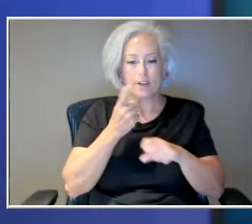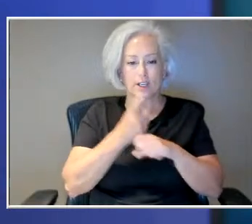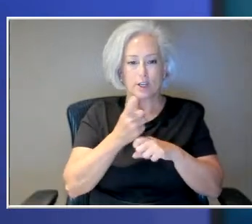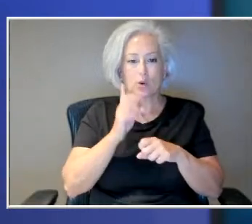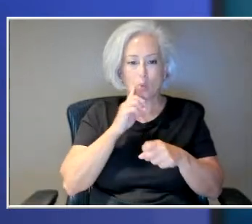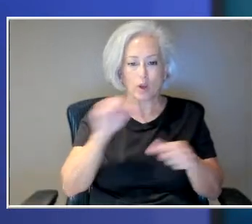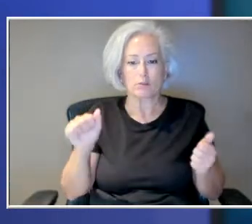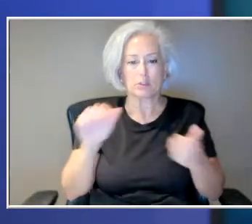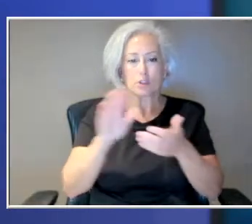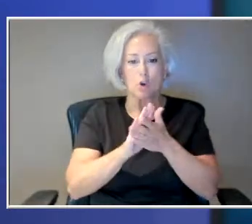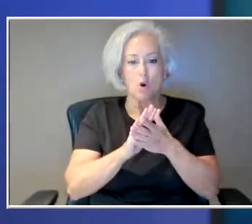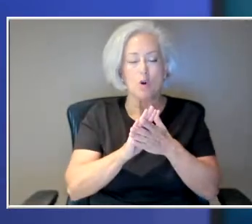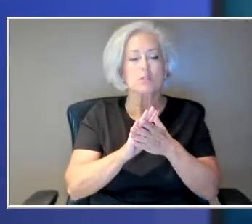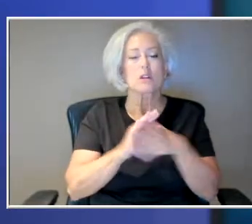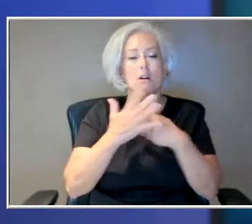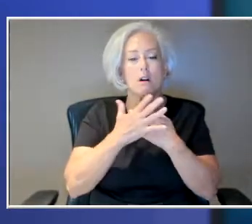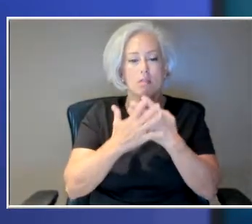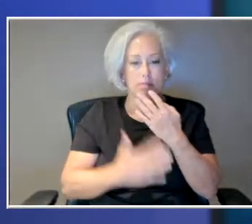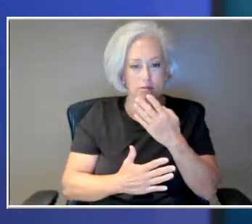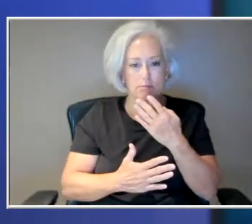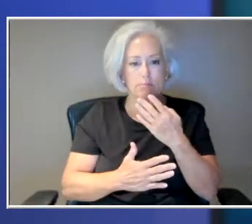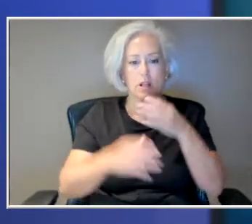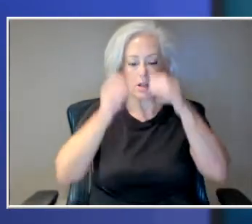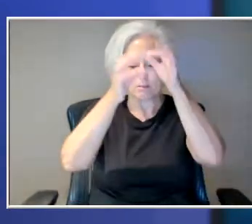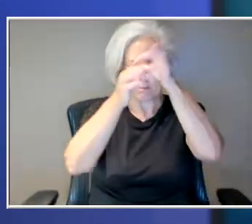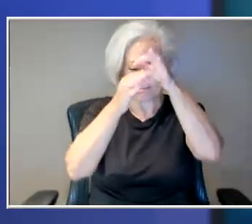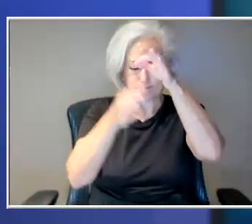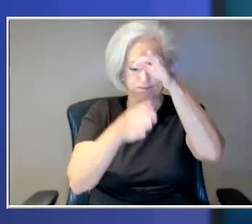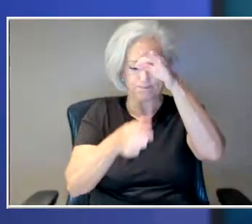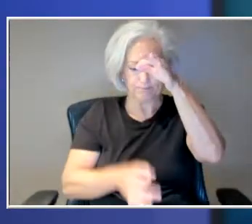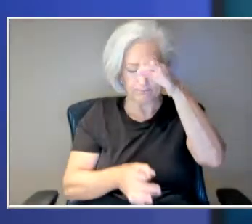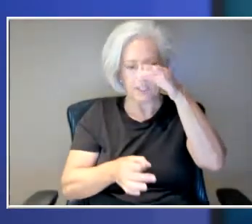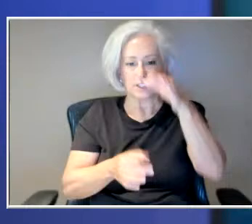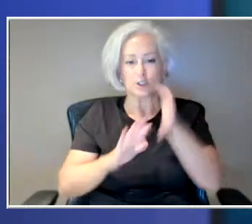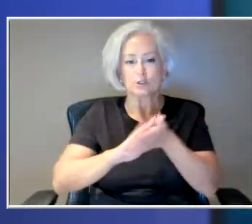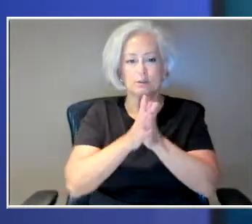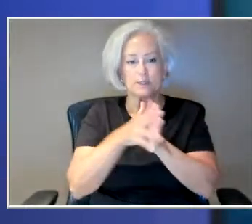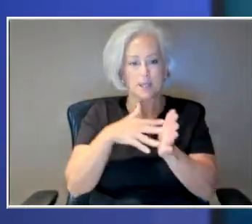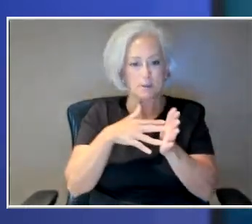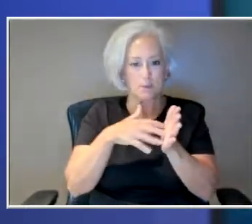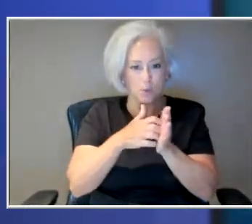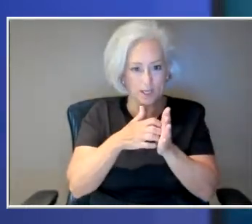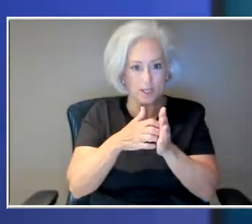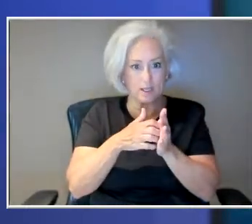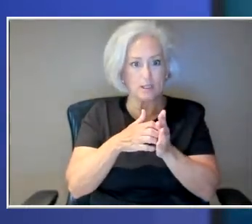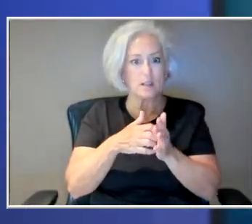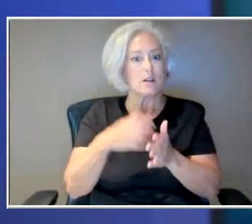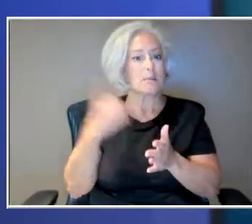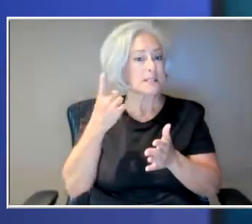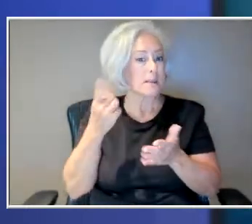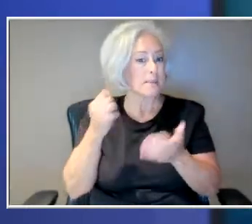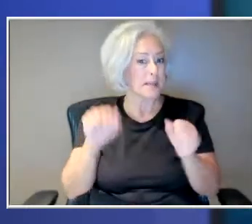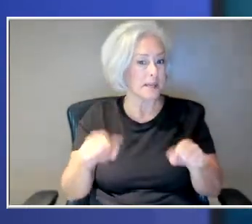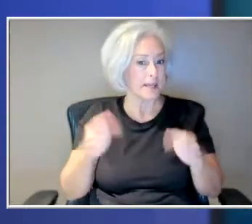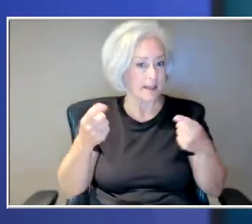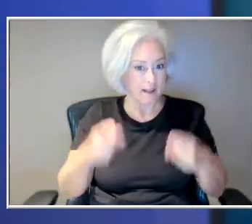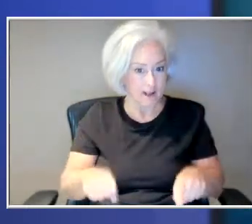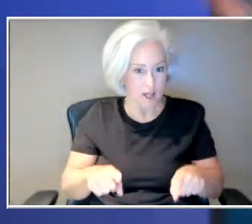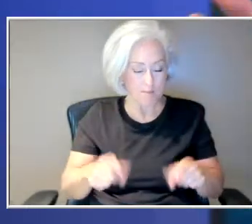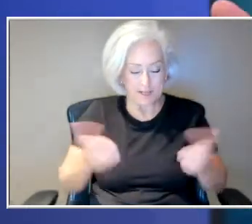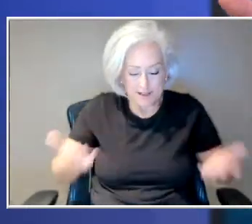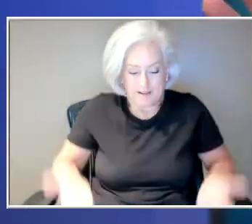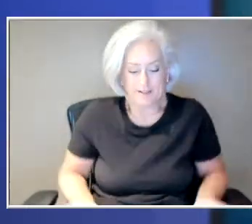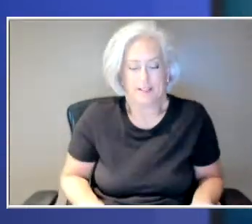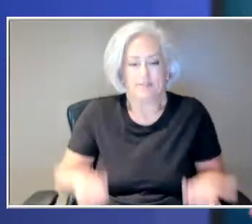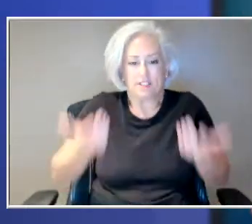during a particular activity when they were exerting themselves, whether it's lifting weights, helping the neighbor move, sexual activity,